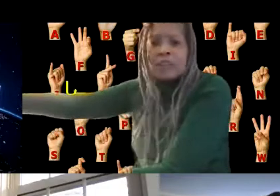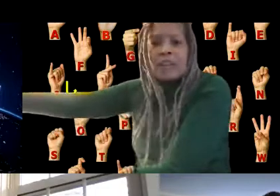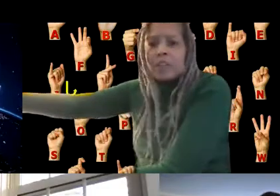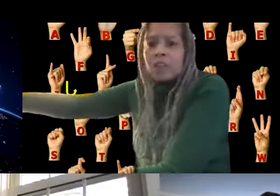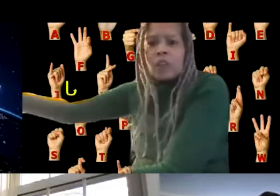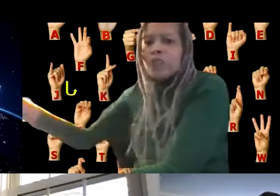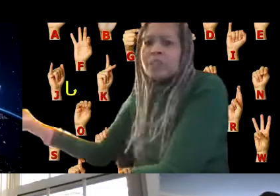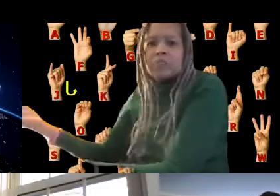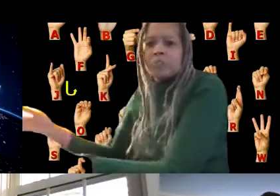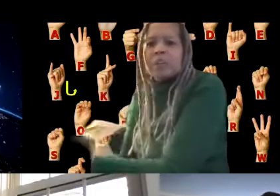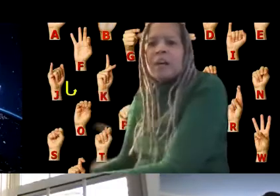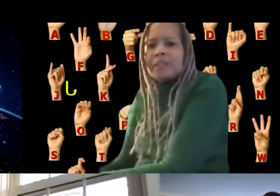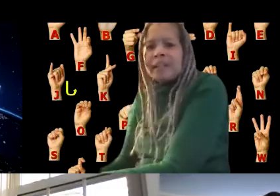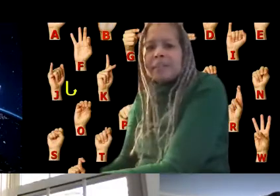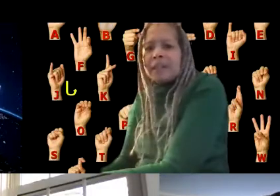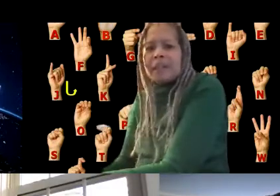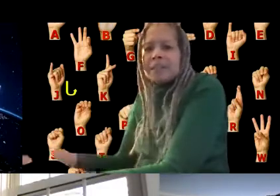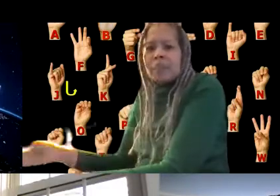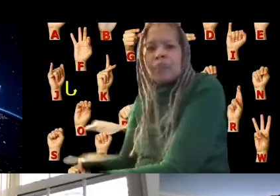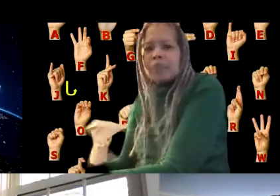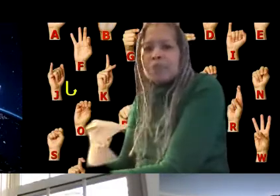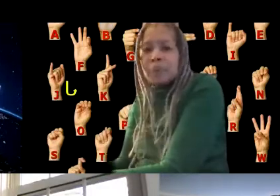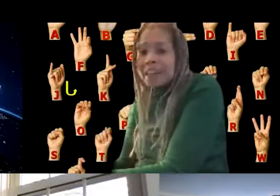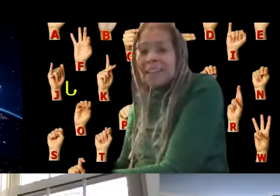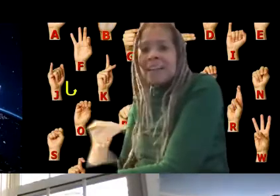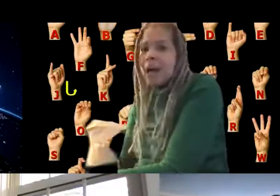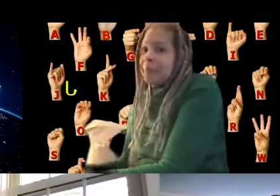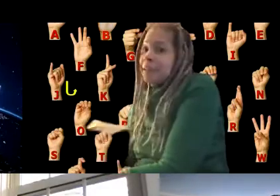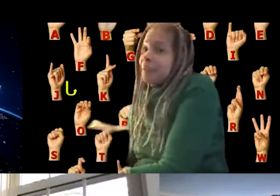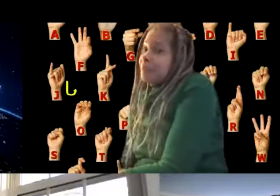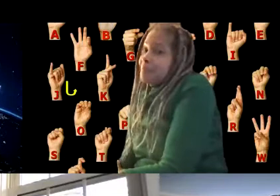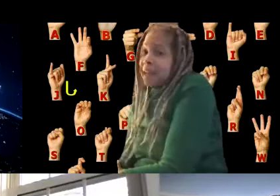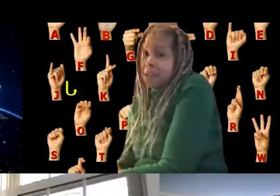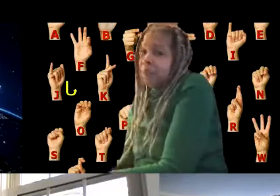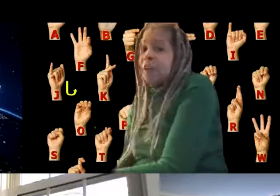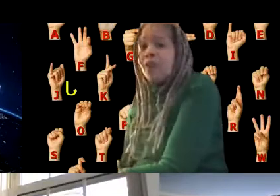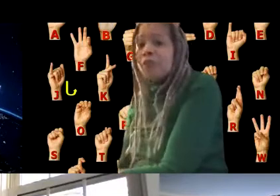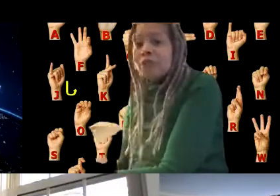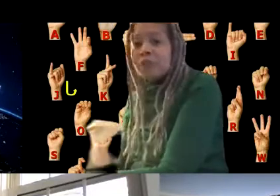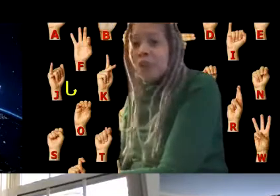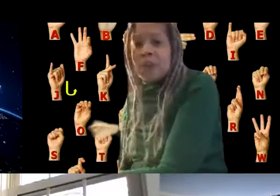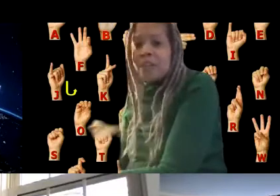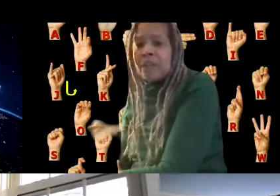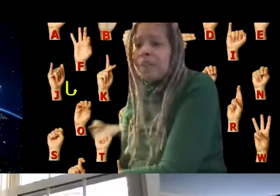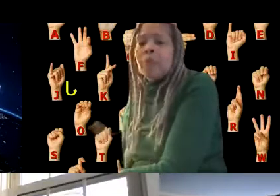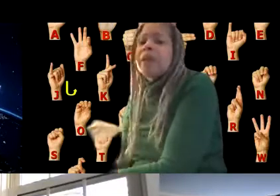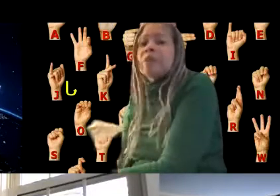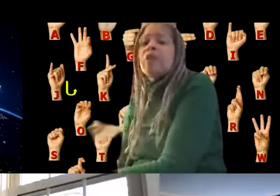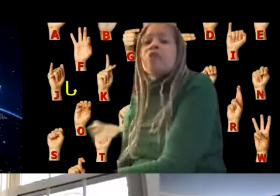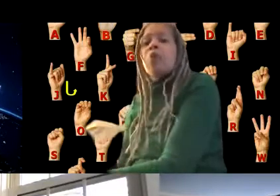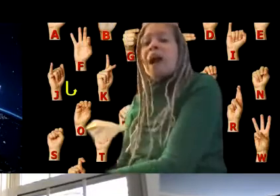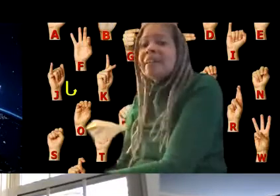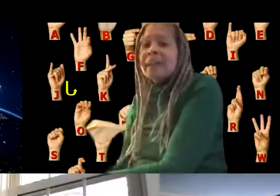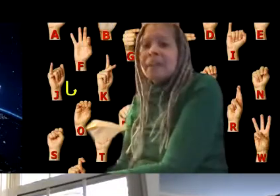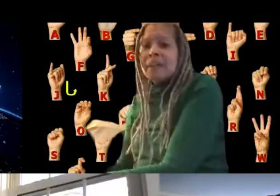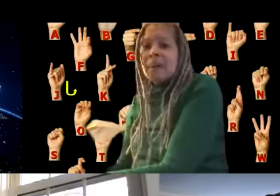pickup truck down a dirt road till his neck and head separated from his body. I mean, that's pretty awful, you know, and we don't